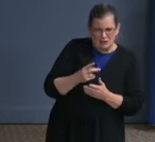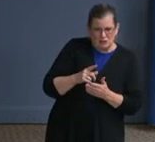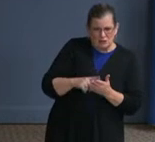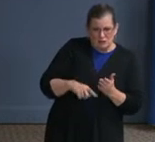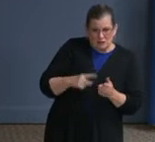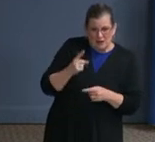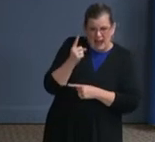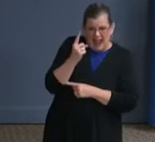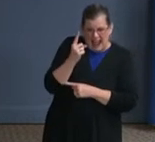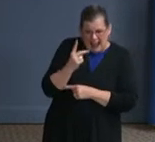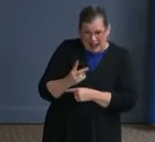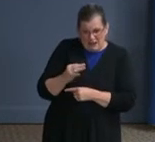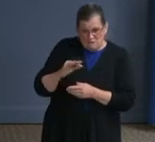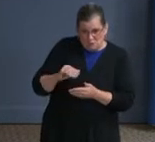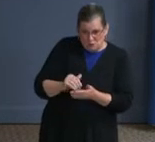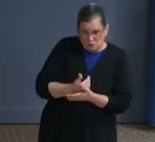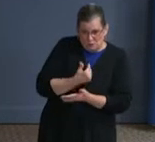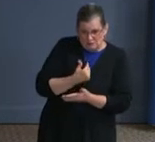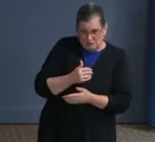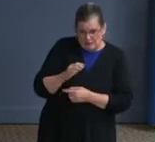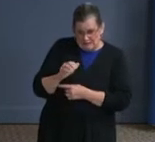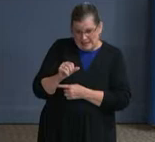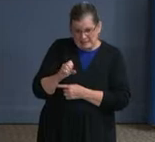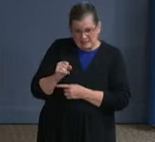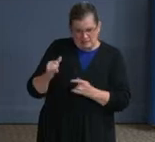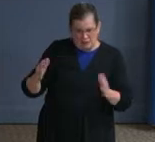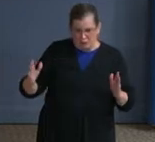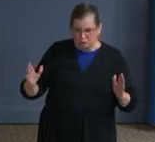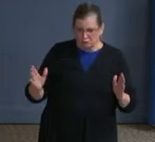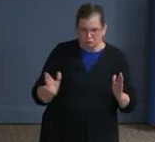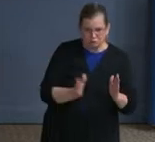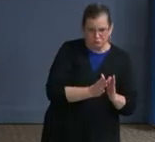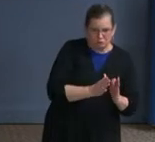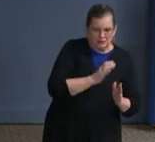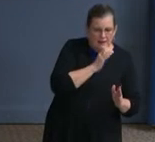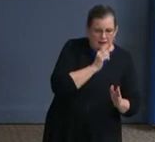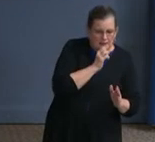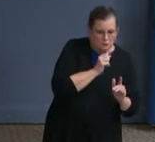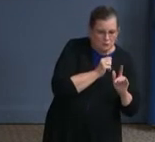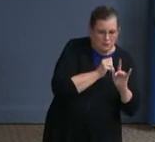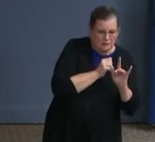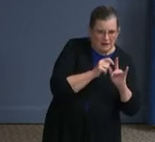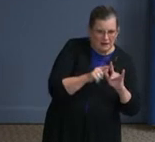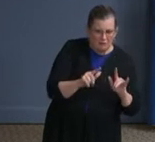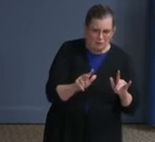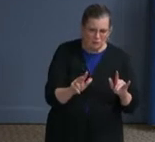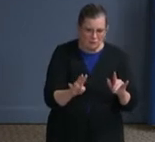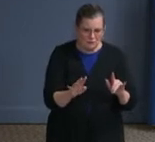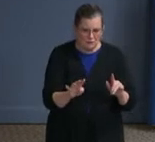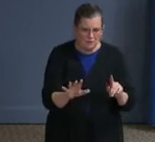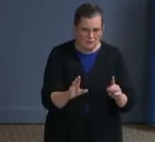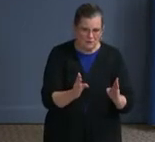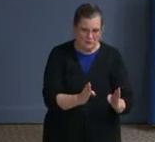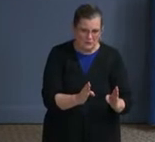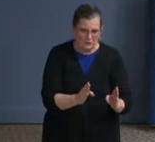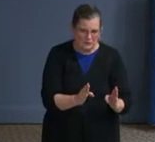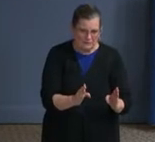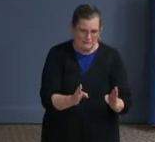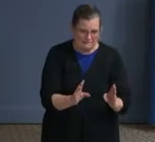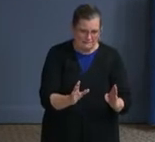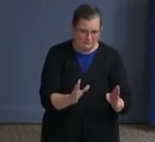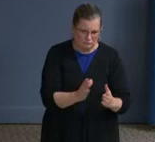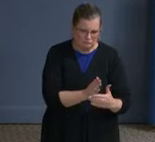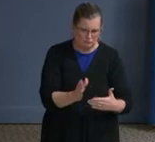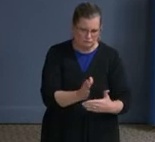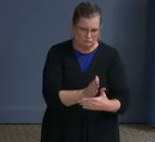new cases were from people 25 to 44 years old. And it